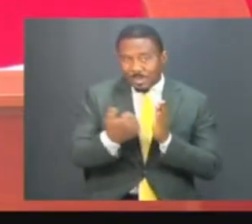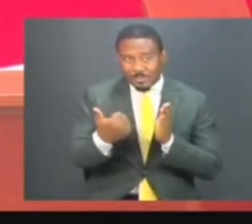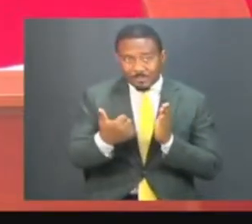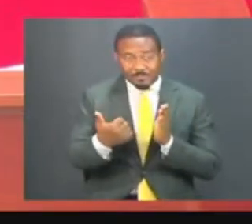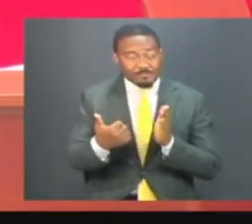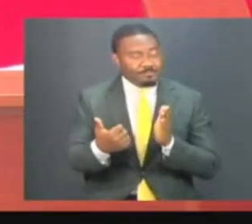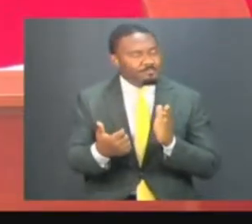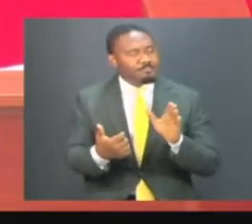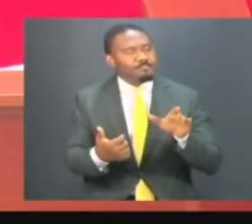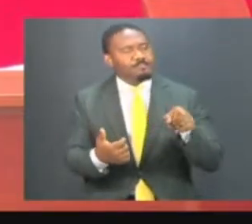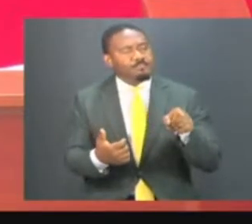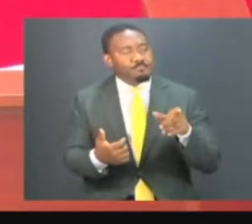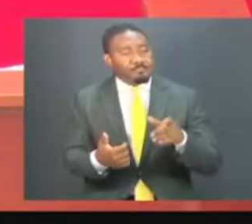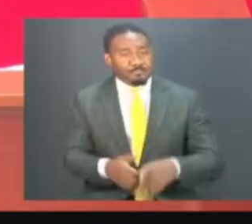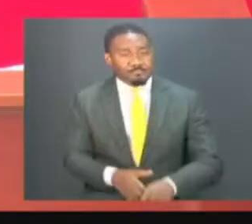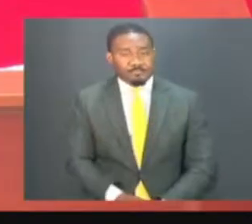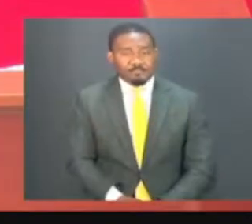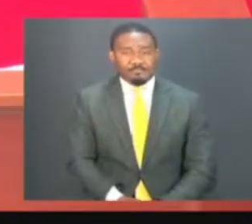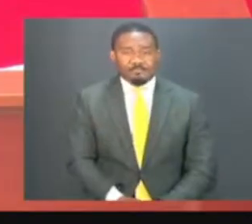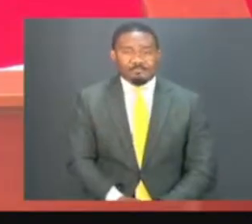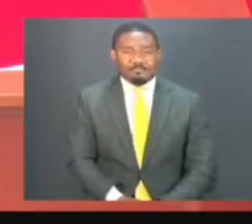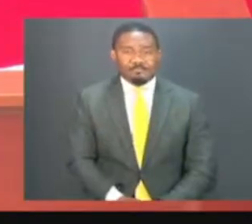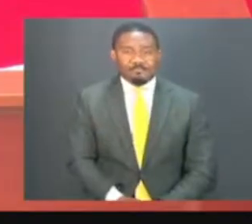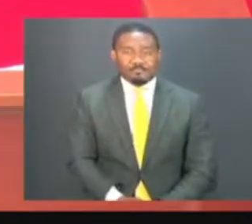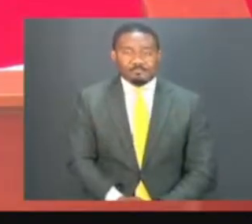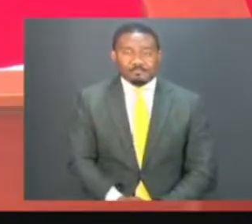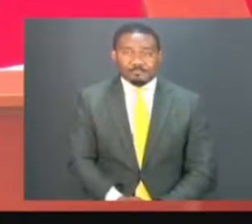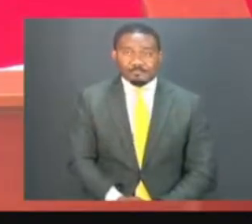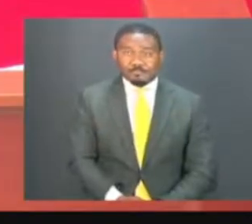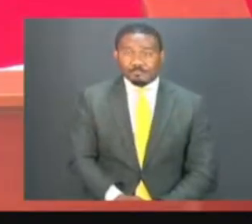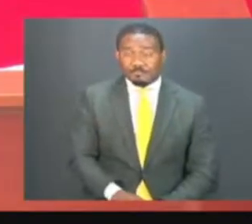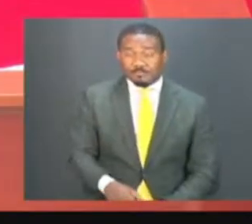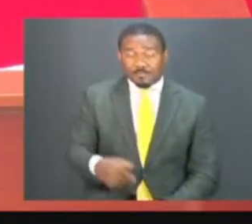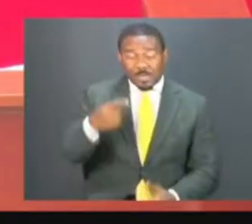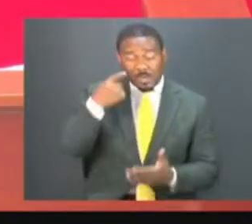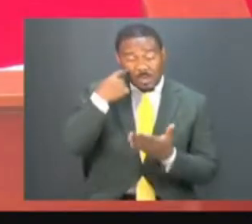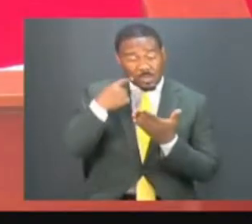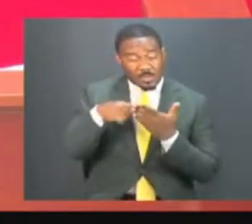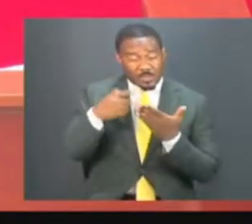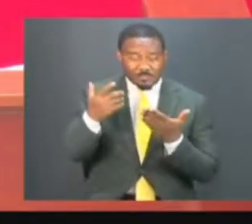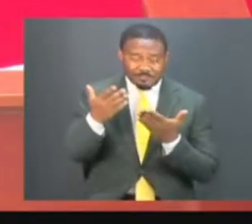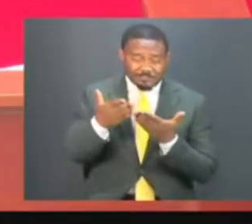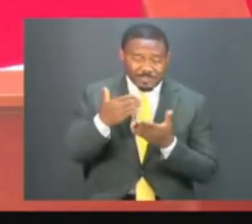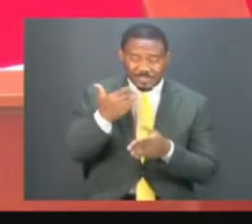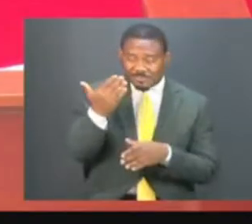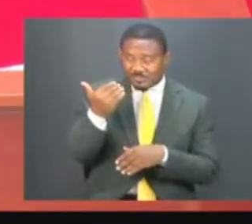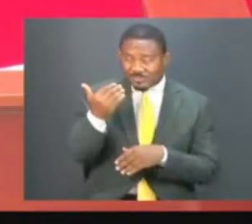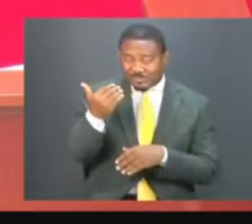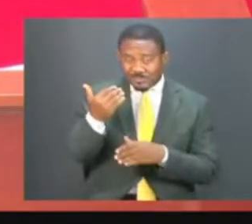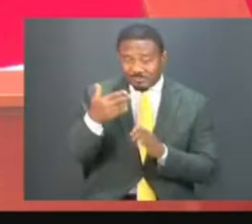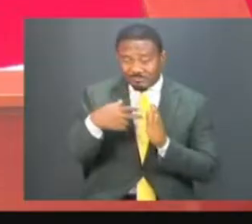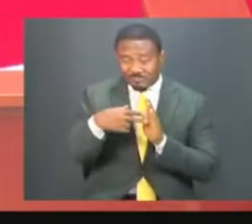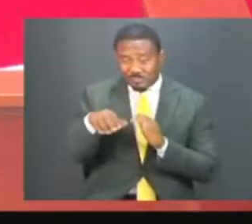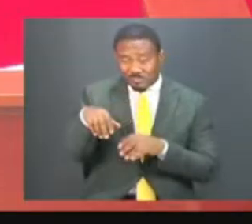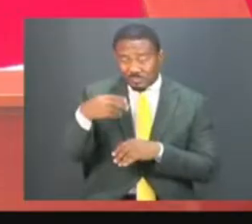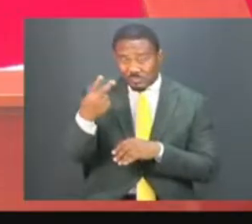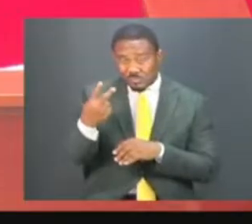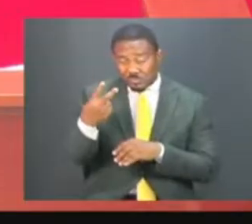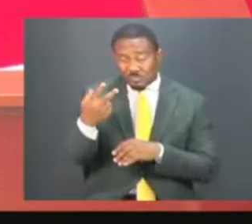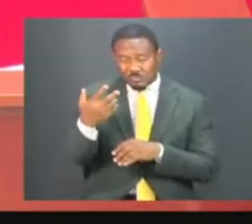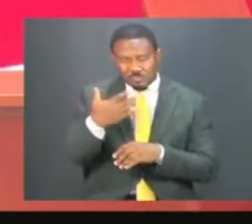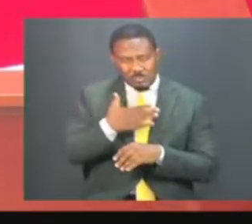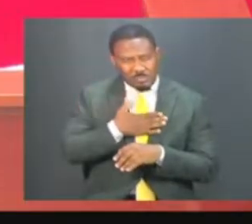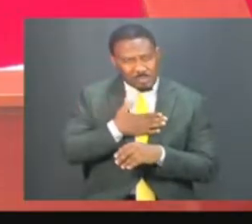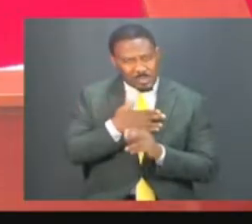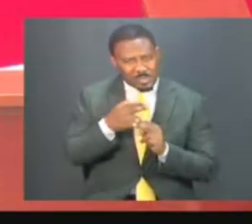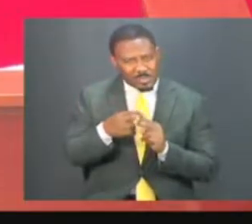Yes. Thank you, Mr. Speaker. On page 15, item 2, My name, Michael,